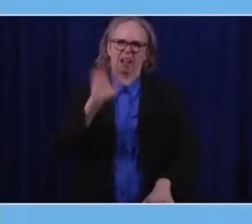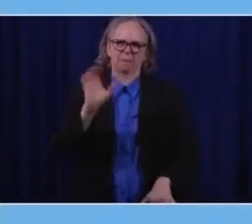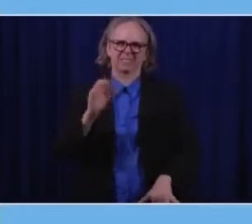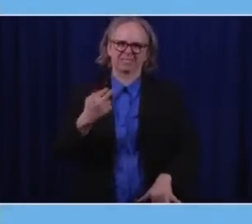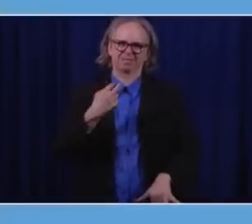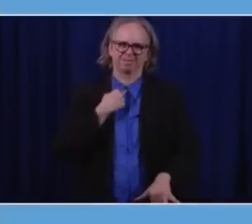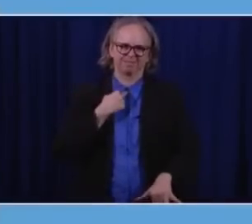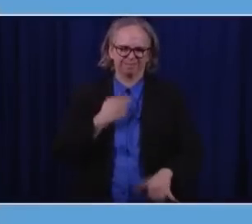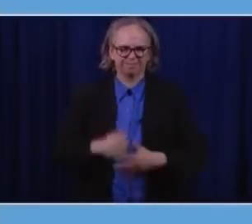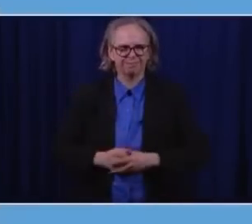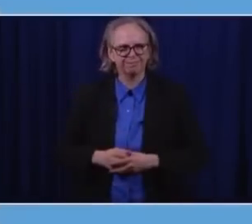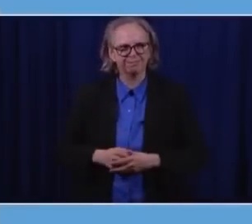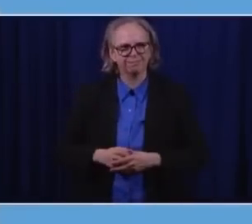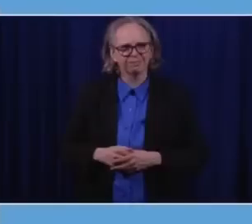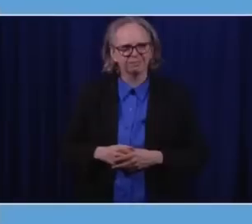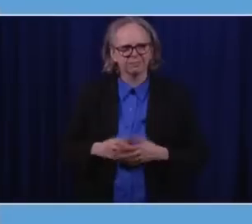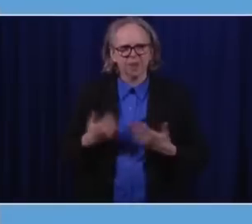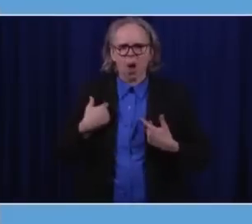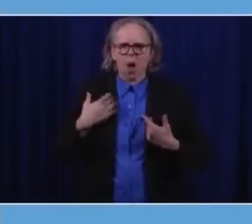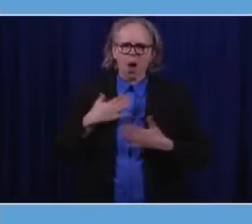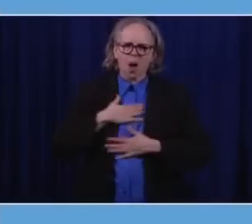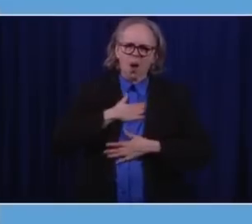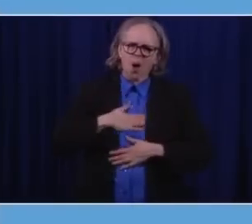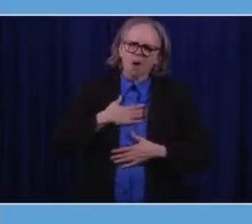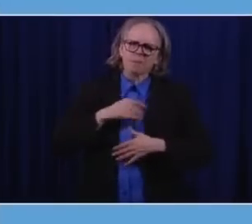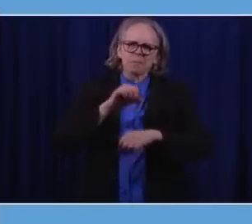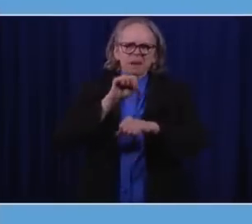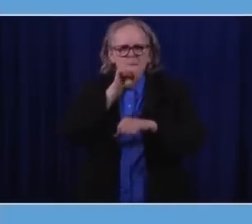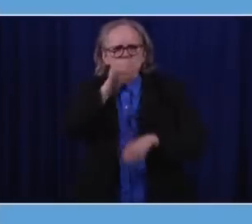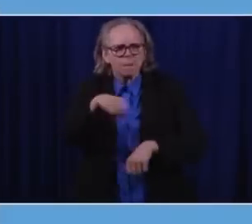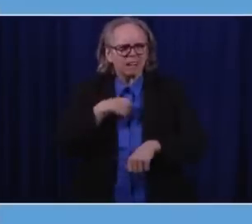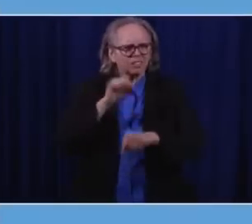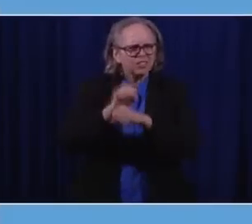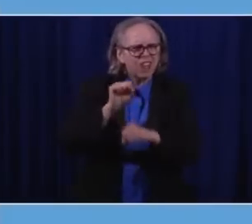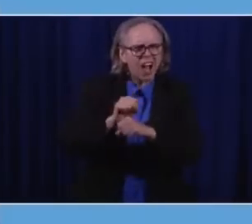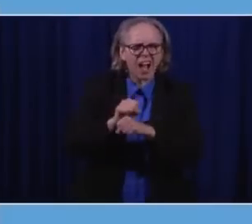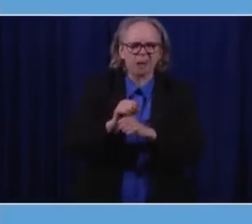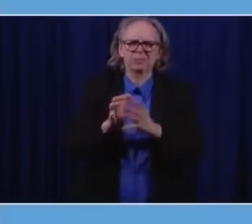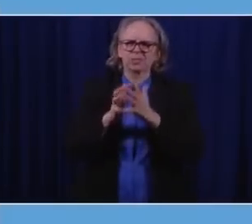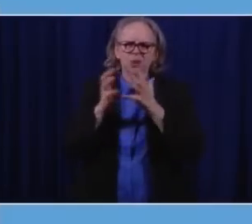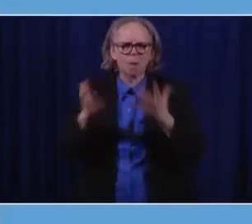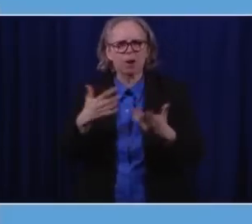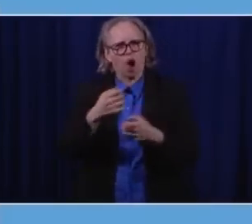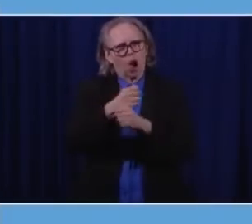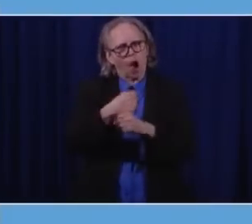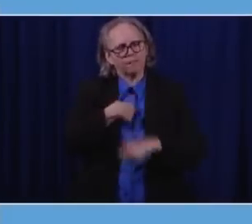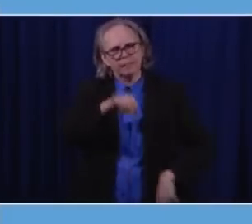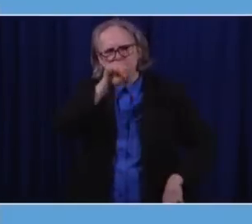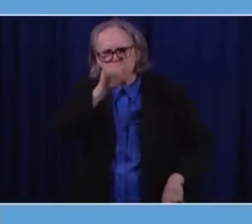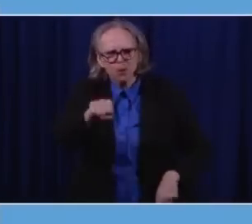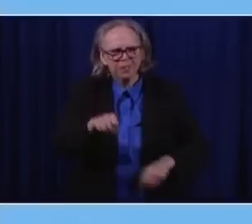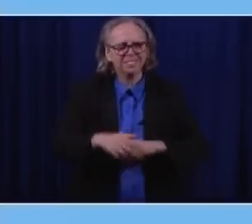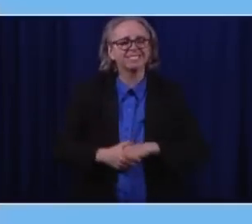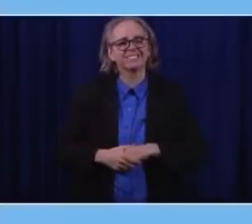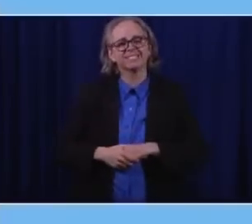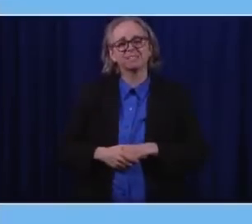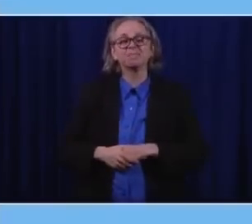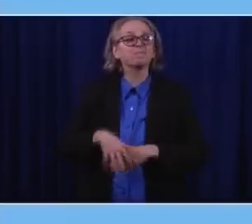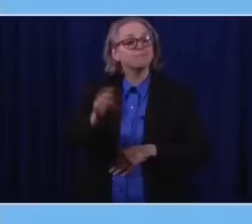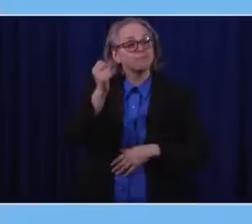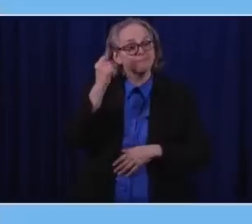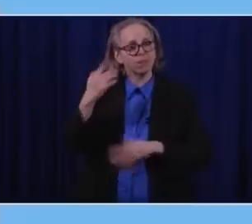I really enjoy my job. I'm very passionate about what I do. I help set up quality control labs. They